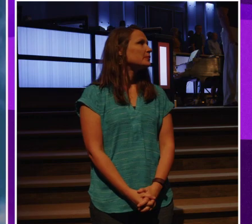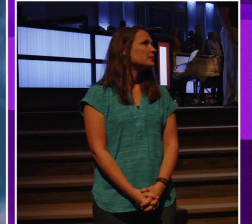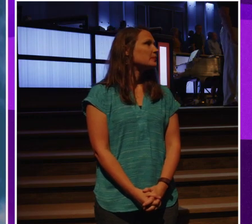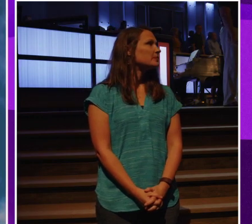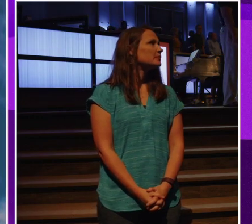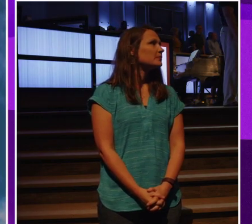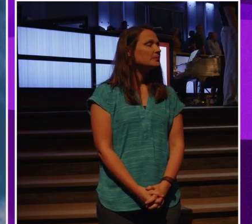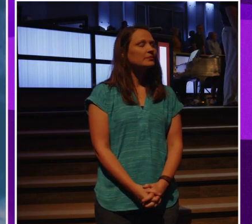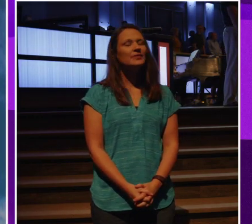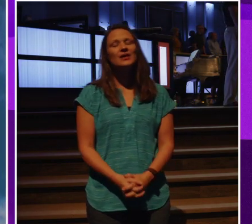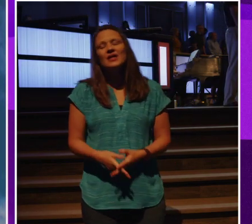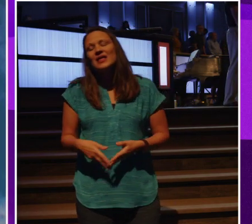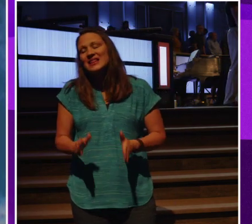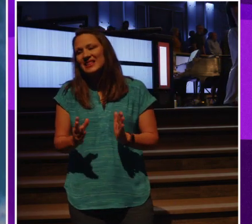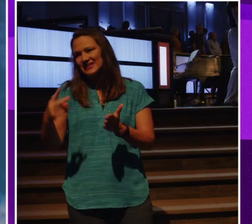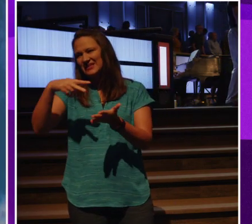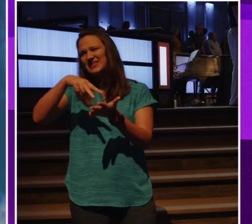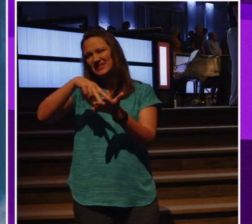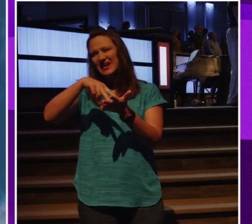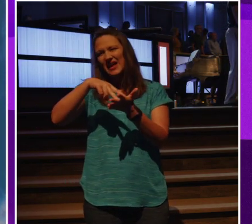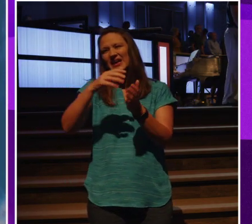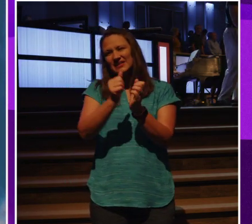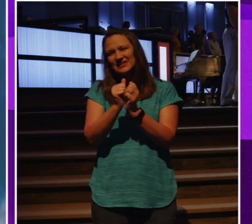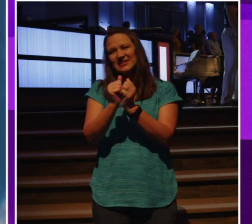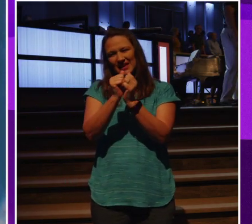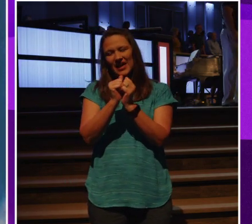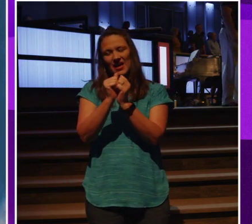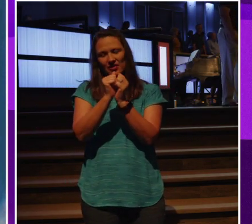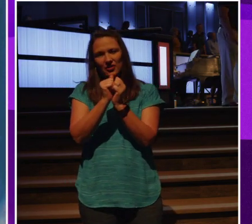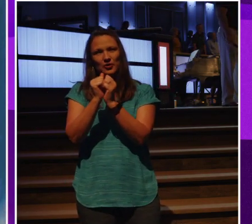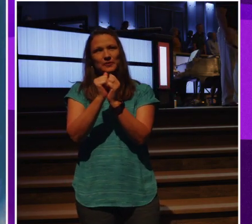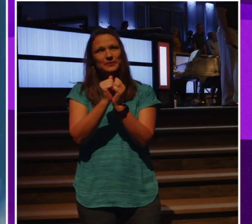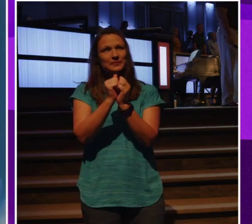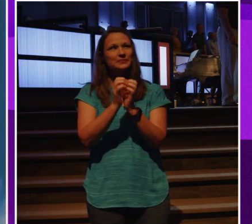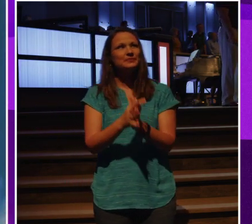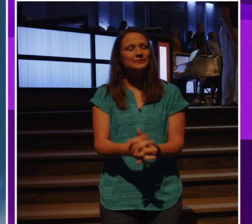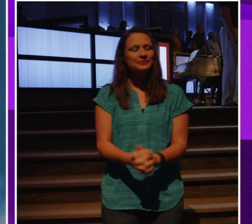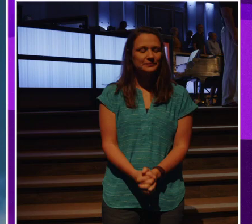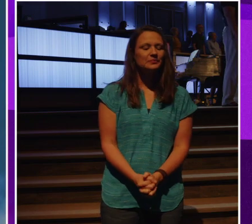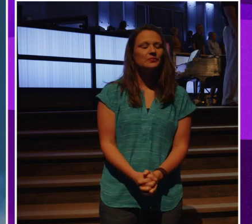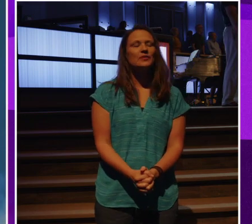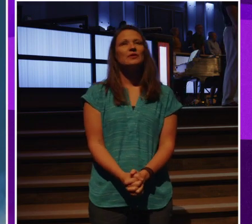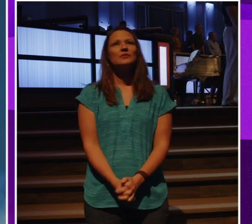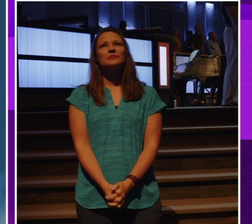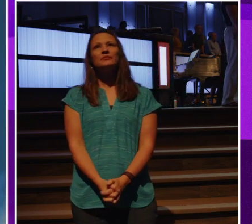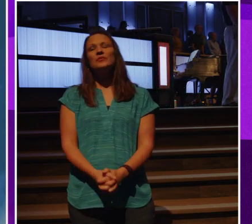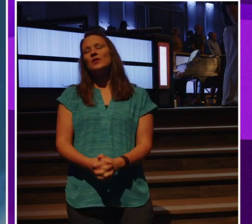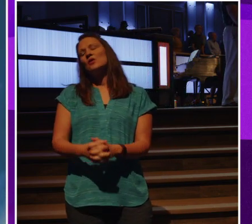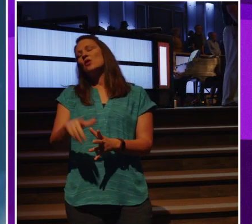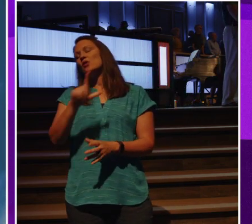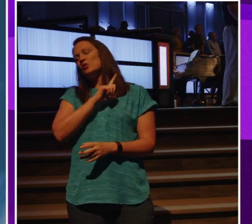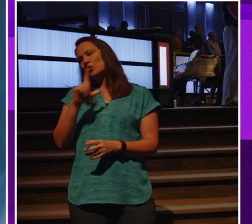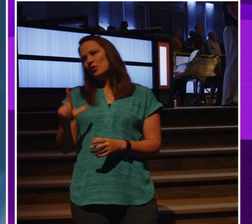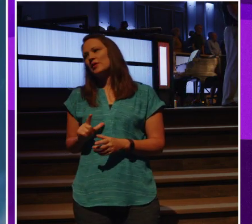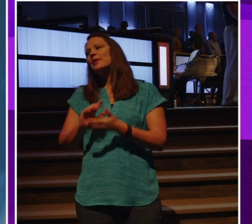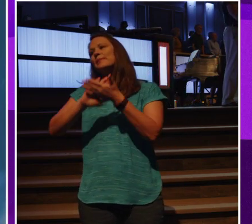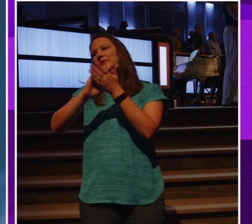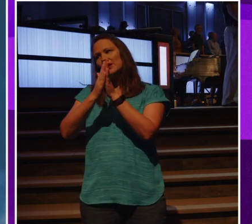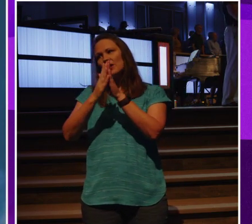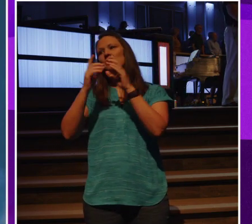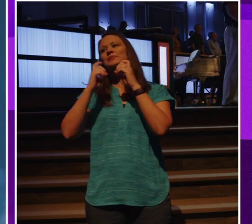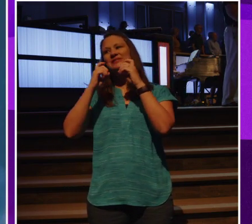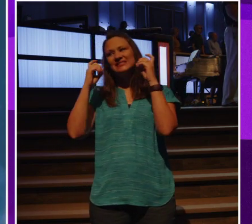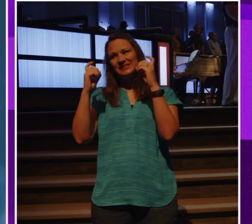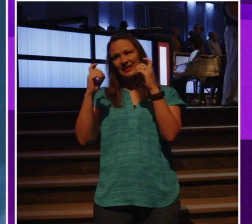Good morning, everyone. Let's stand together. The word Lord says, for our sake, he made him to be sin who knew no sin, so that in him we